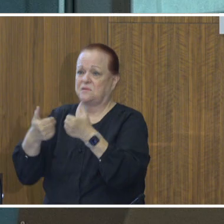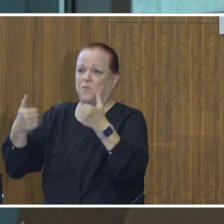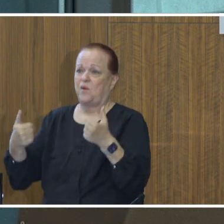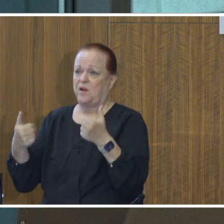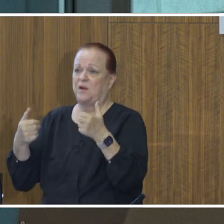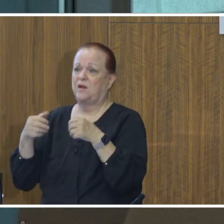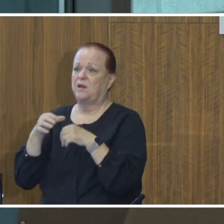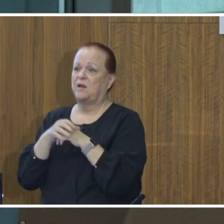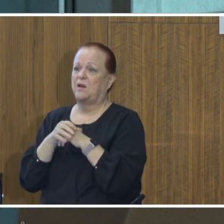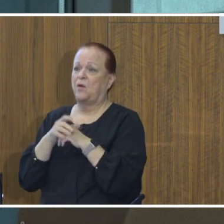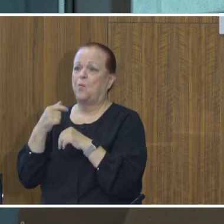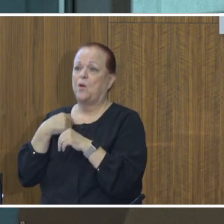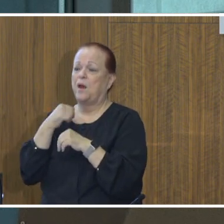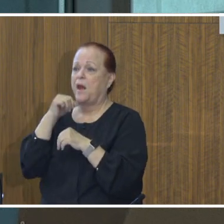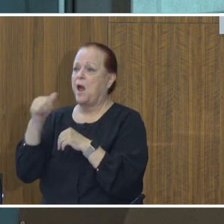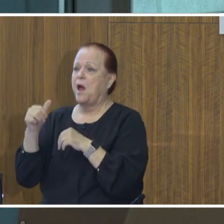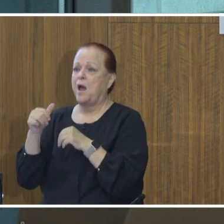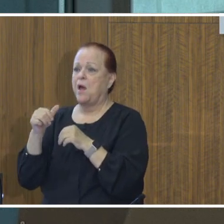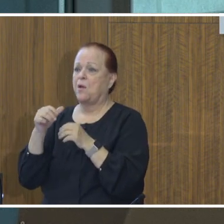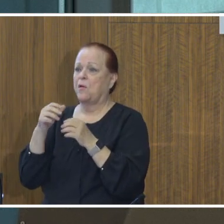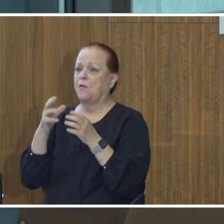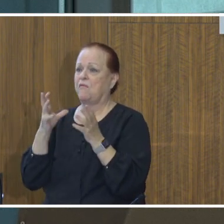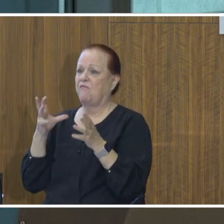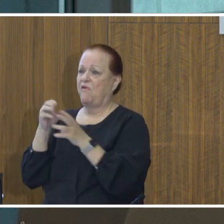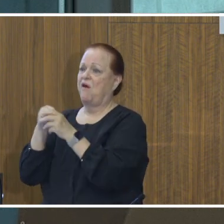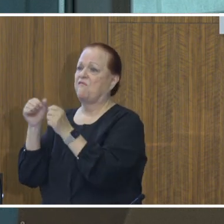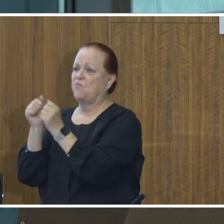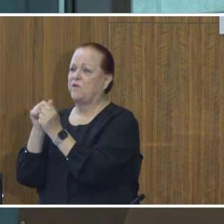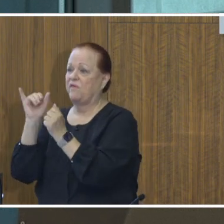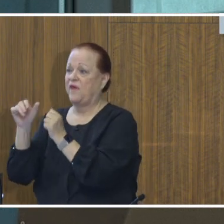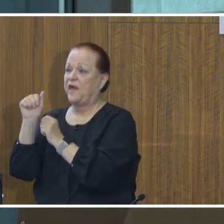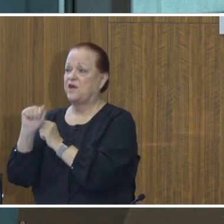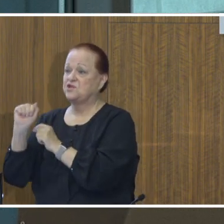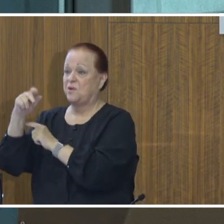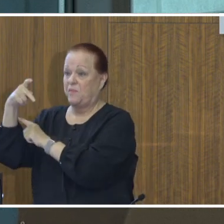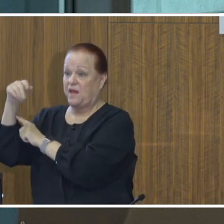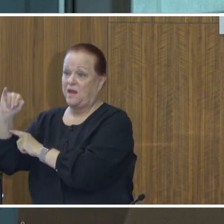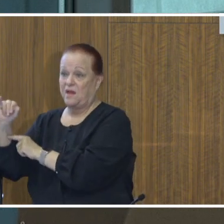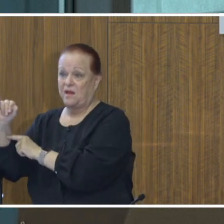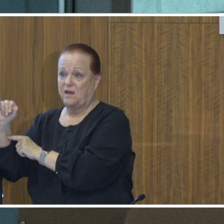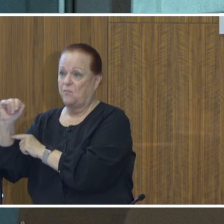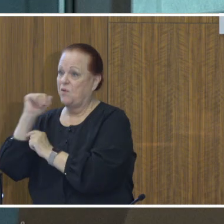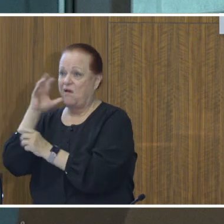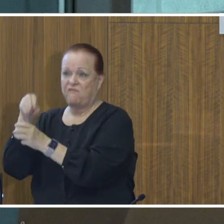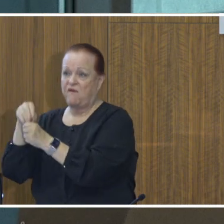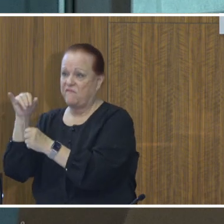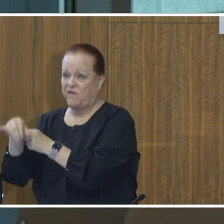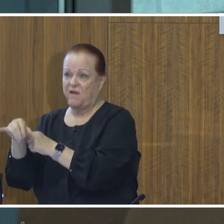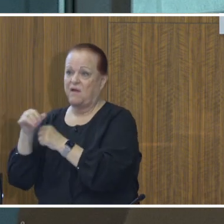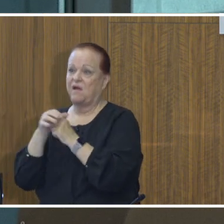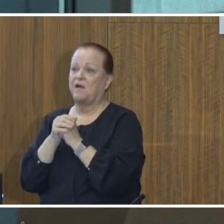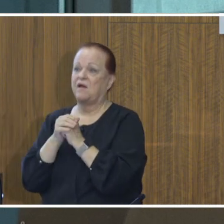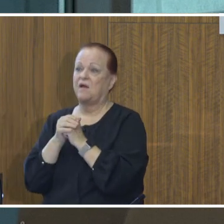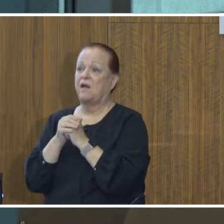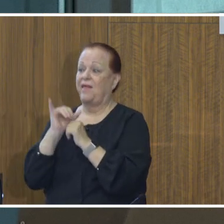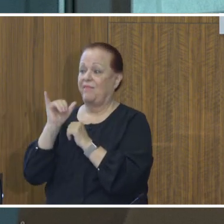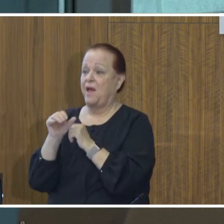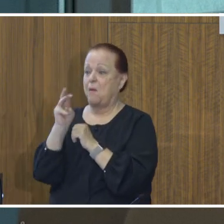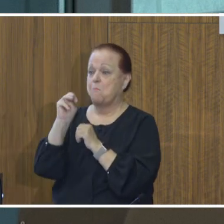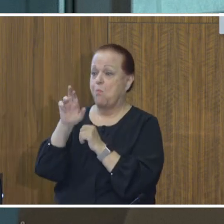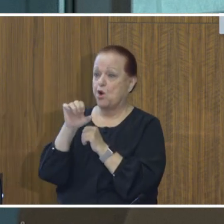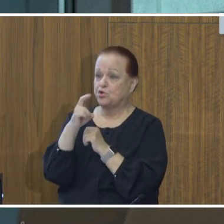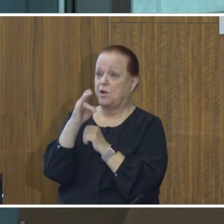so we are not lumped into the Asian Pacific category, where specific needs specifically for Marshallese communities